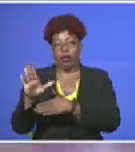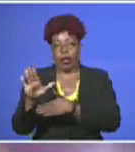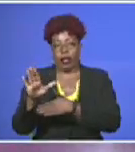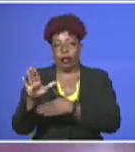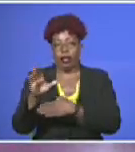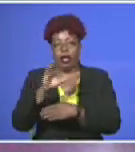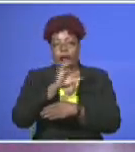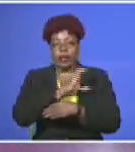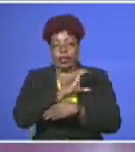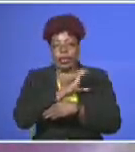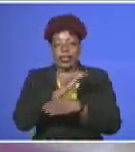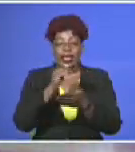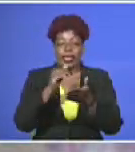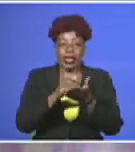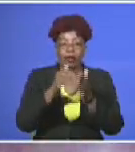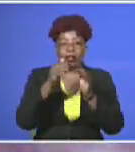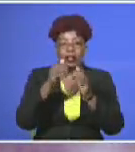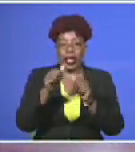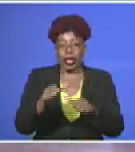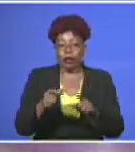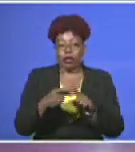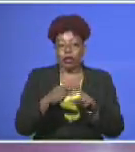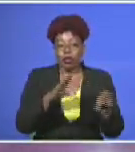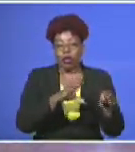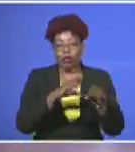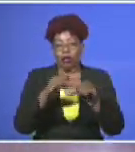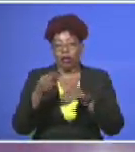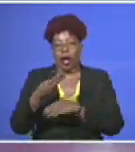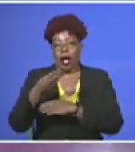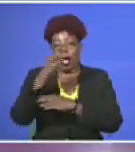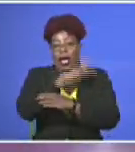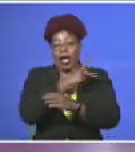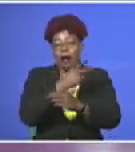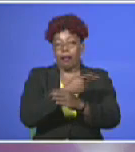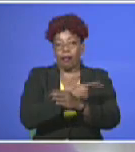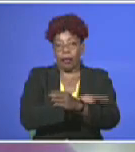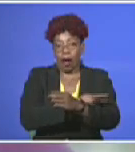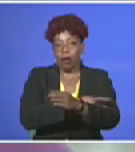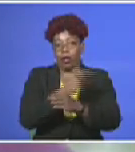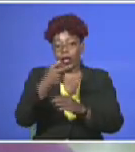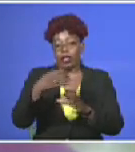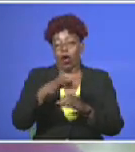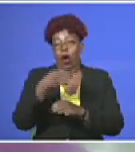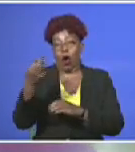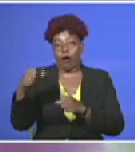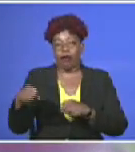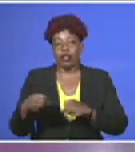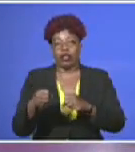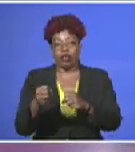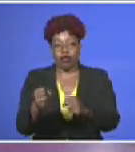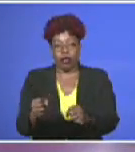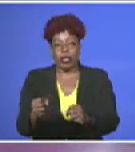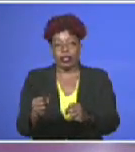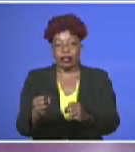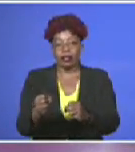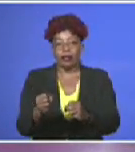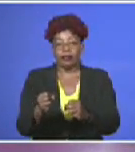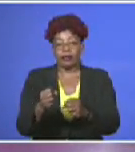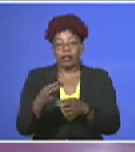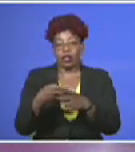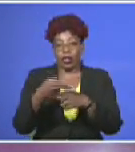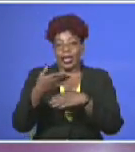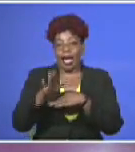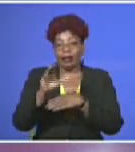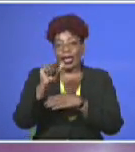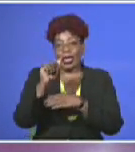Well, police acting on a tip were able to remove a high-powered firearm off the streets of the Capitol overnight. Shortly